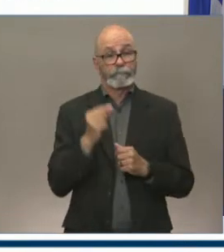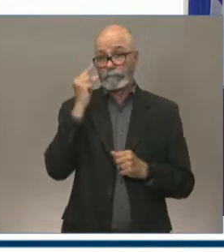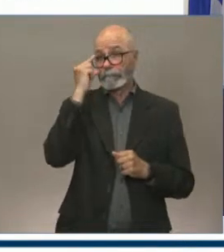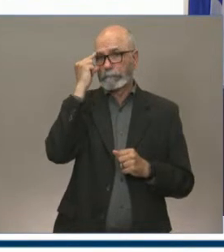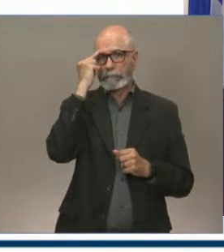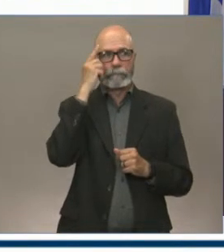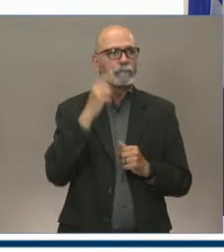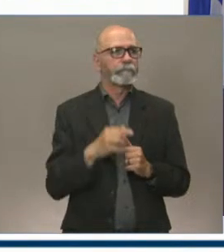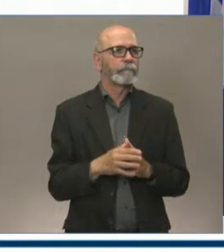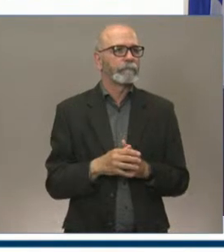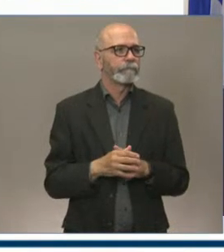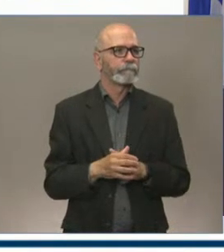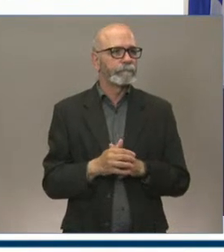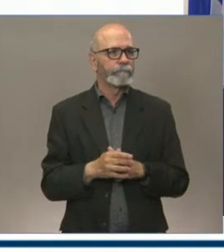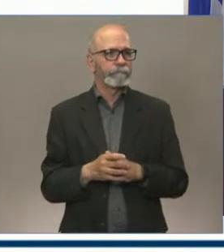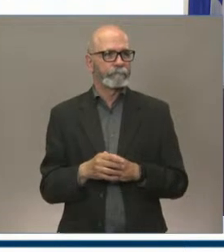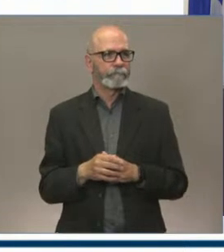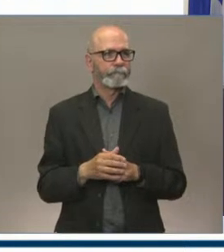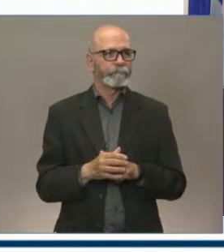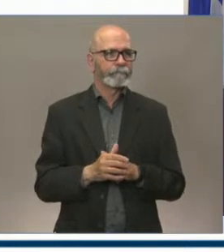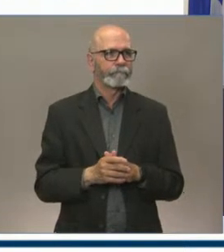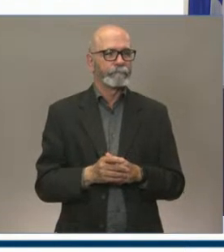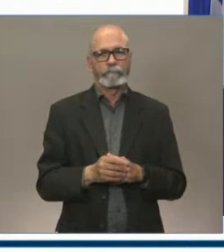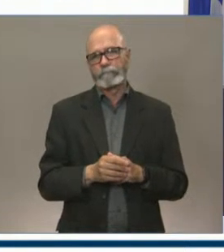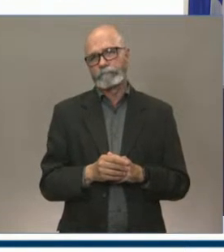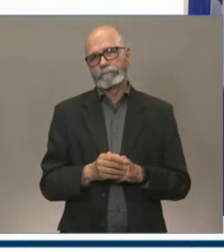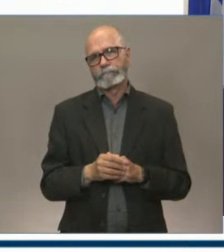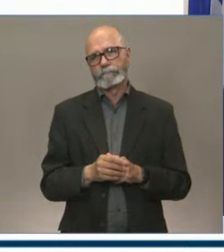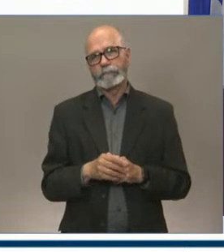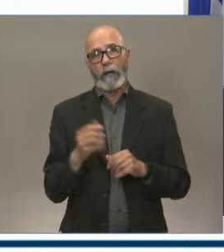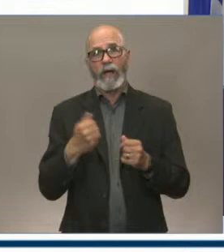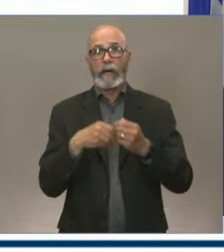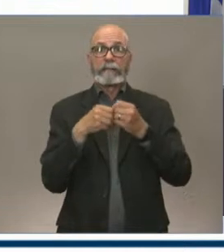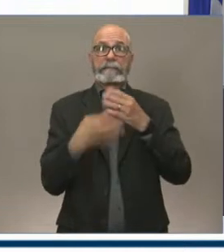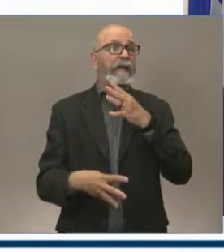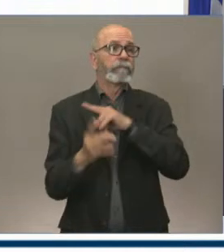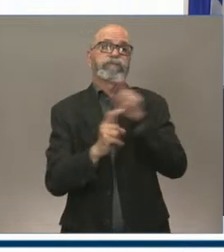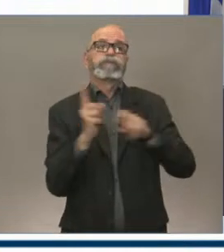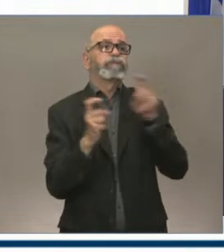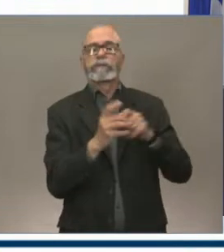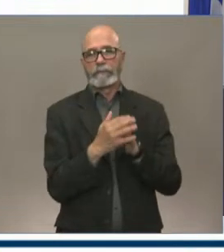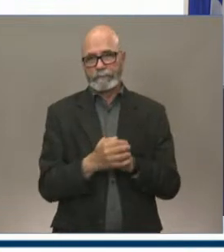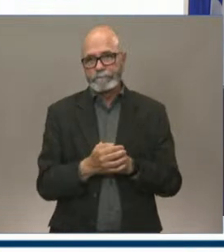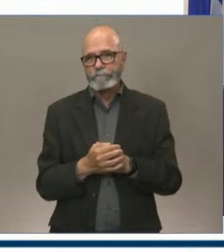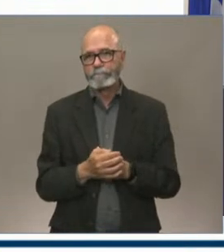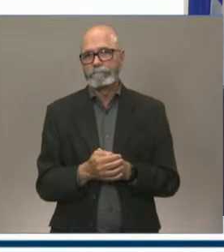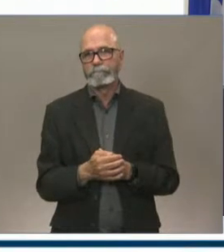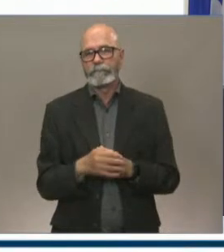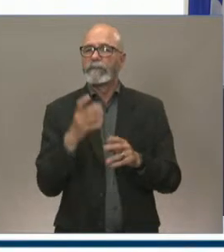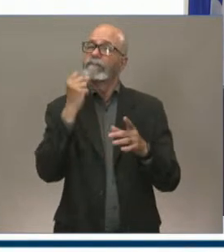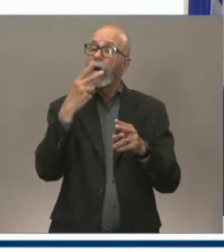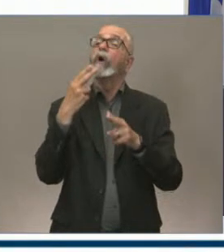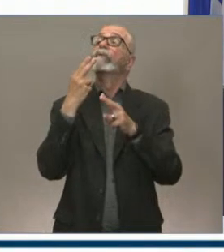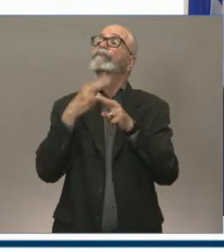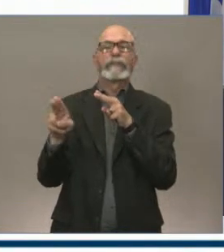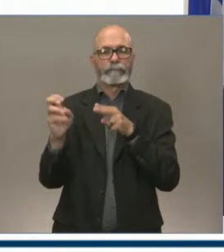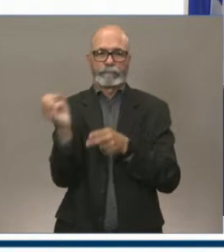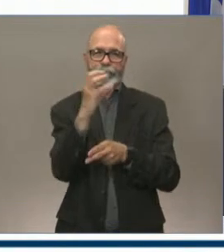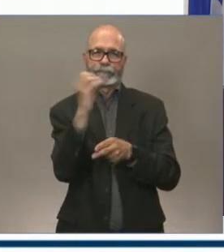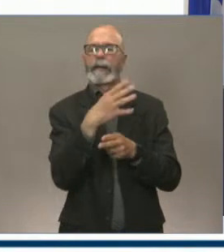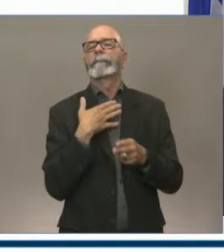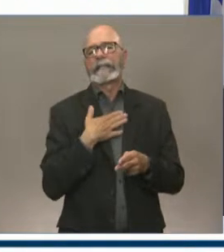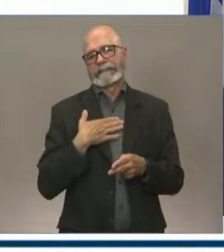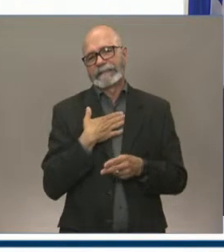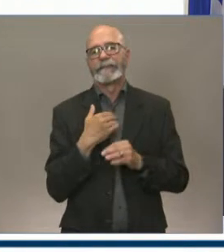time that we have for today's briefing. We do have a number of reporters on the line, so please keep your questions as brief as you can. We'll start with Natasha Pace